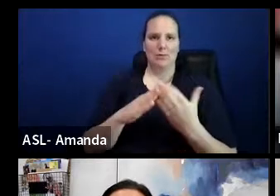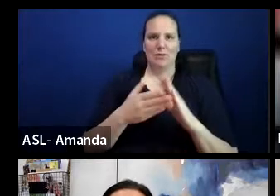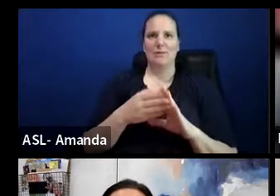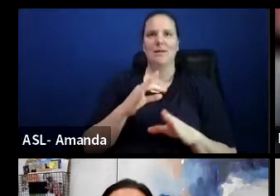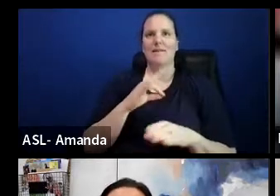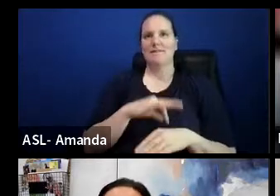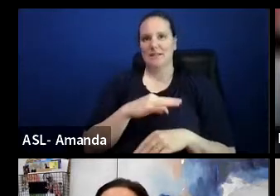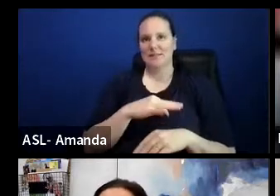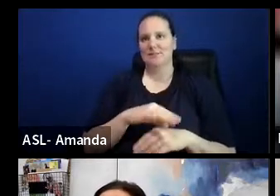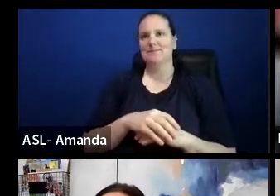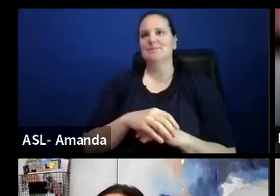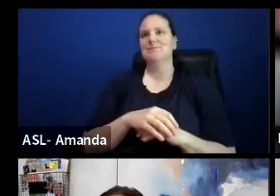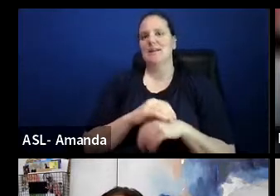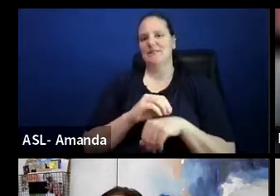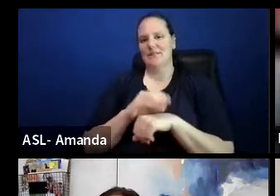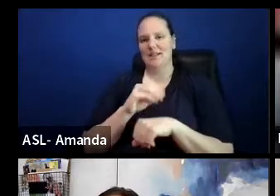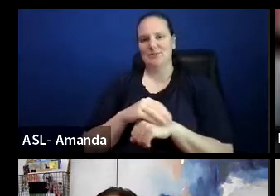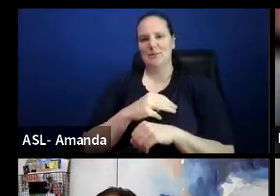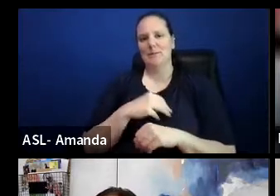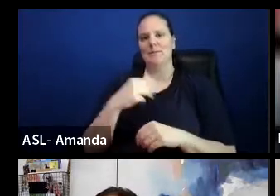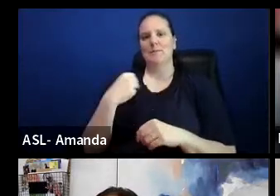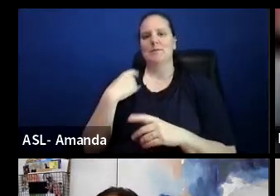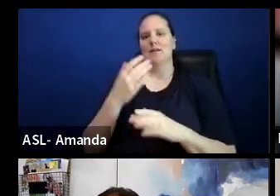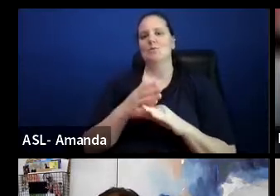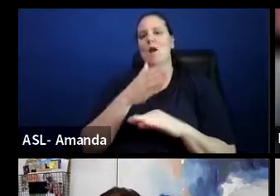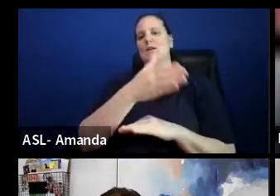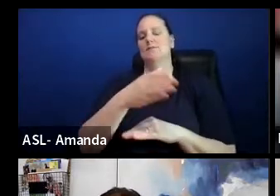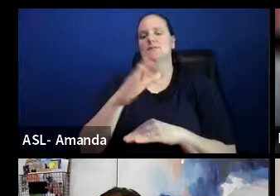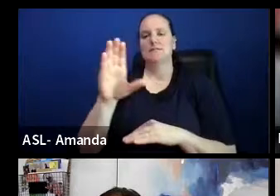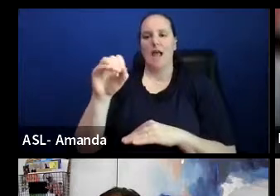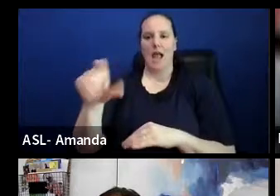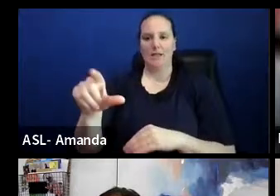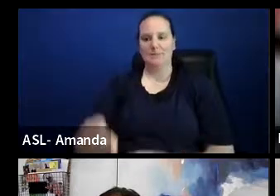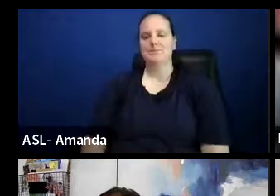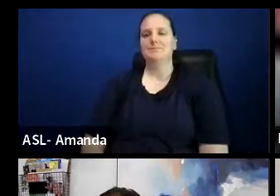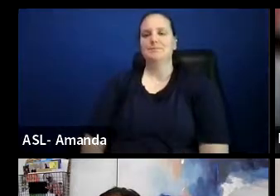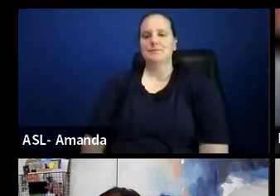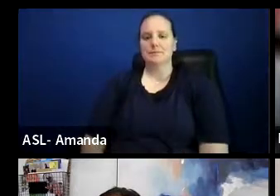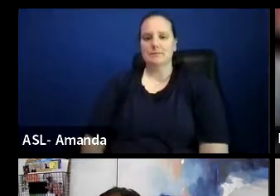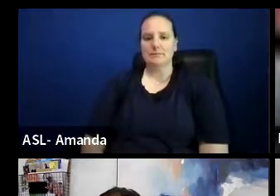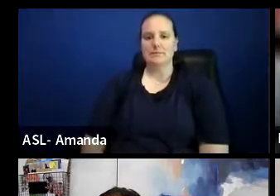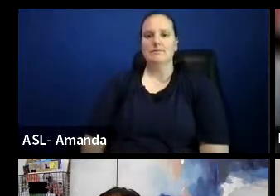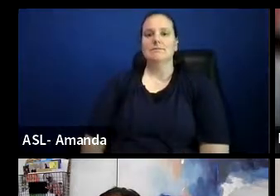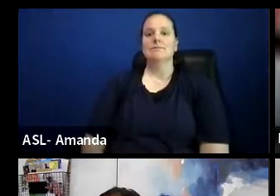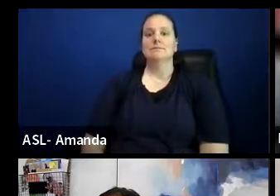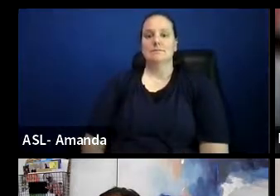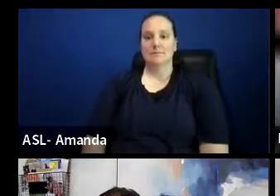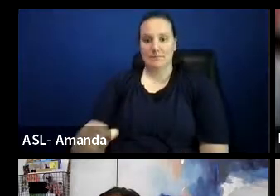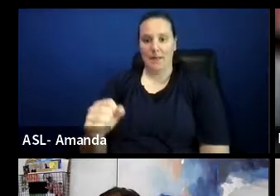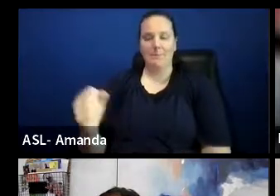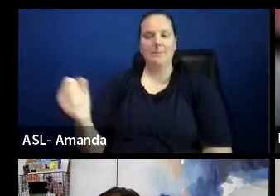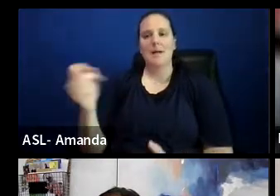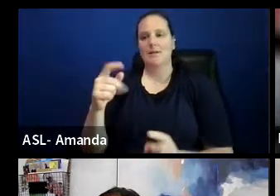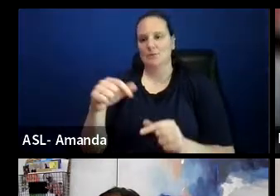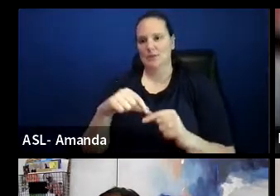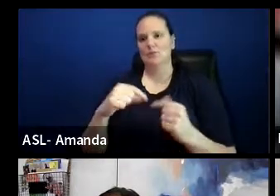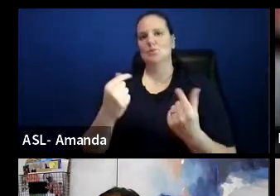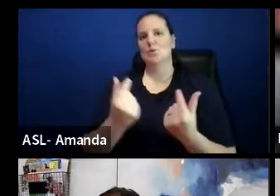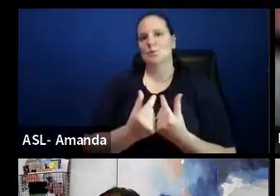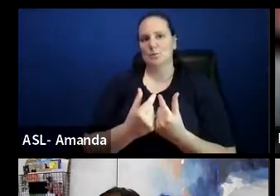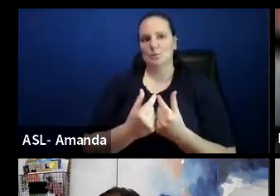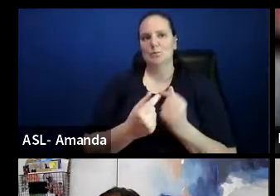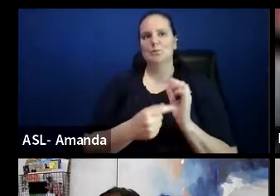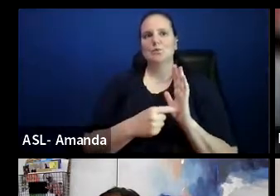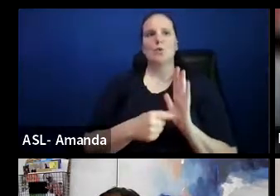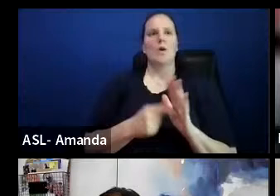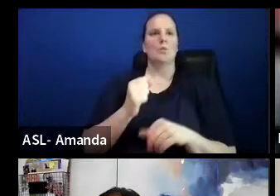benefit advisory member that crossed over to CAG. So yeah, we will be coming back to this group, showing you